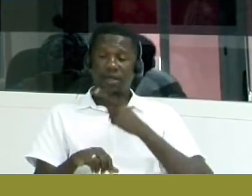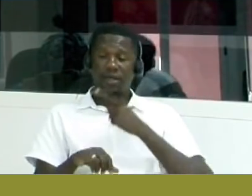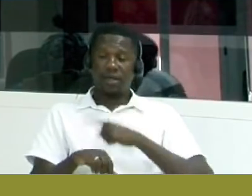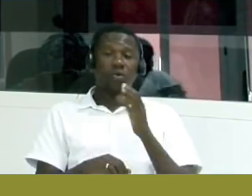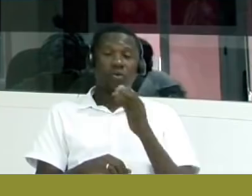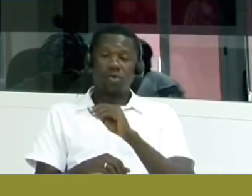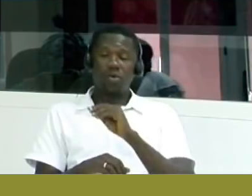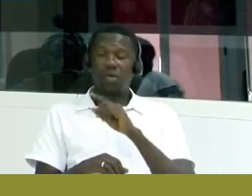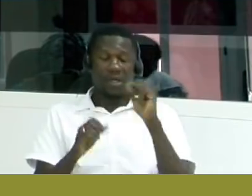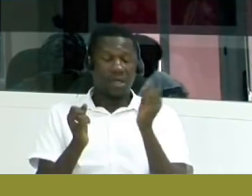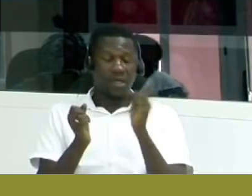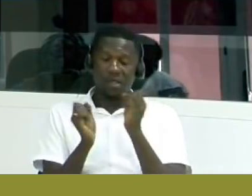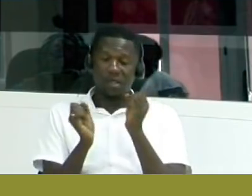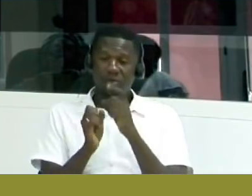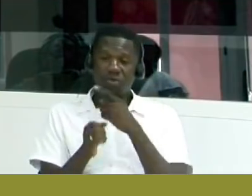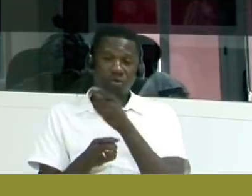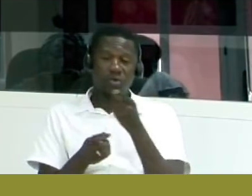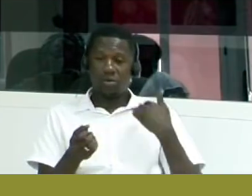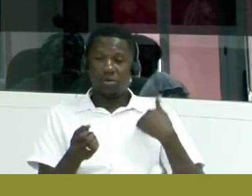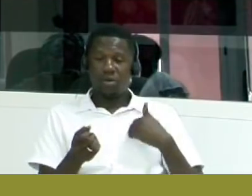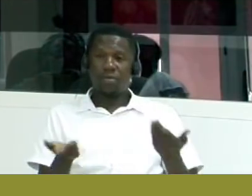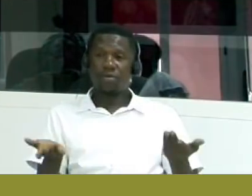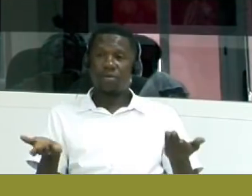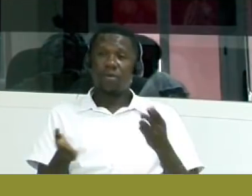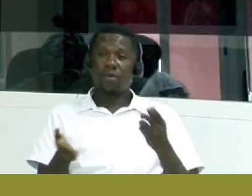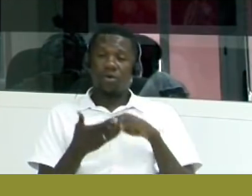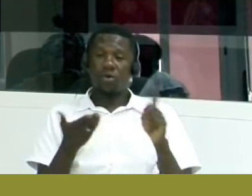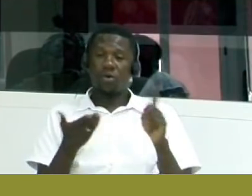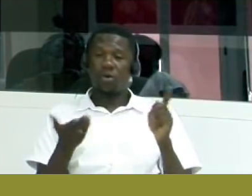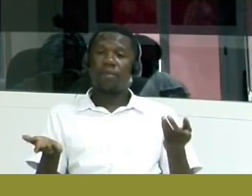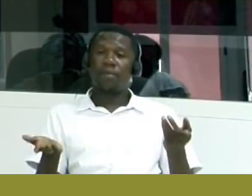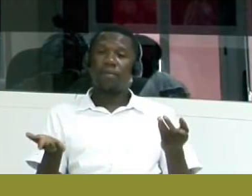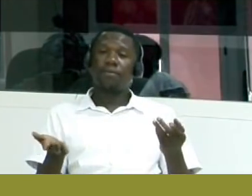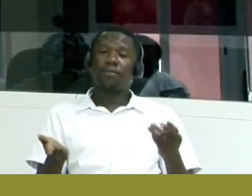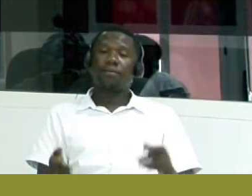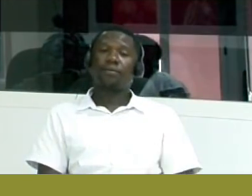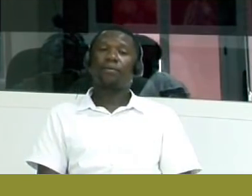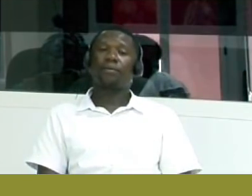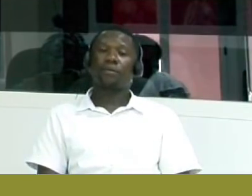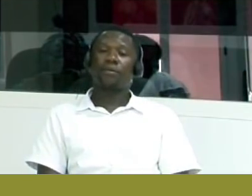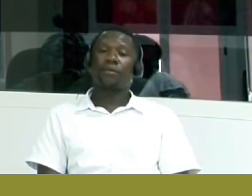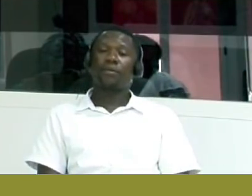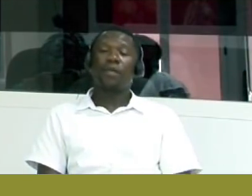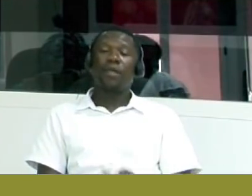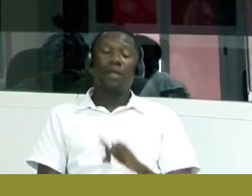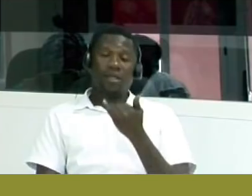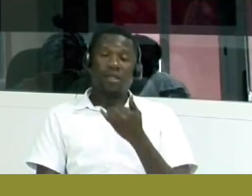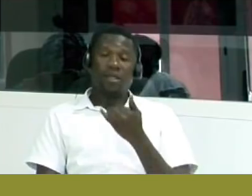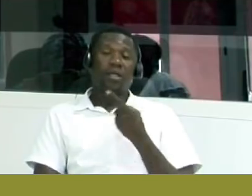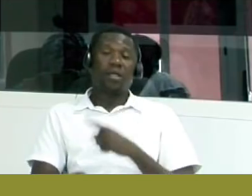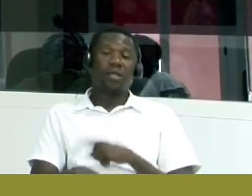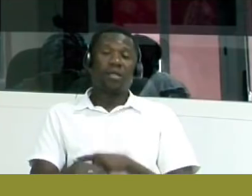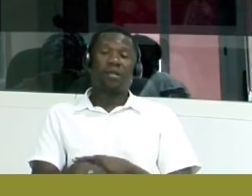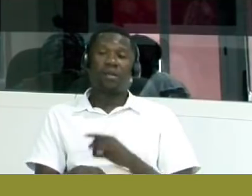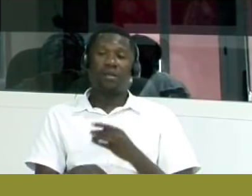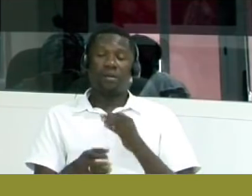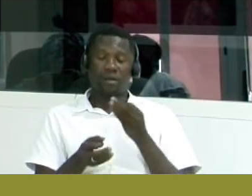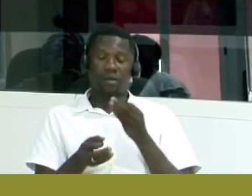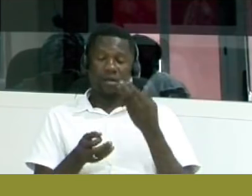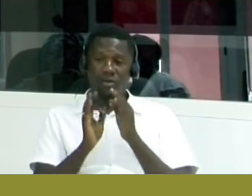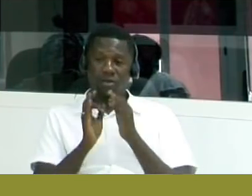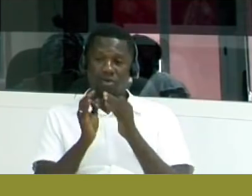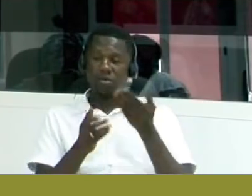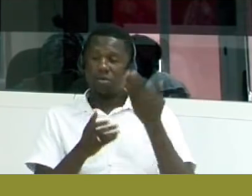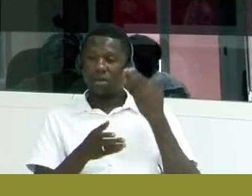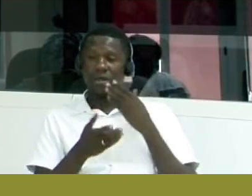to these people. Correct? Yeah, because at that time, if you want to, as I told you much earlier, when